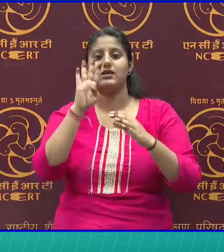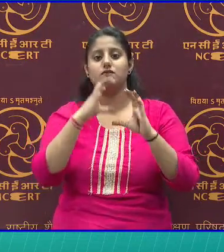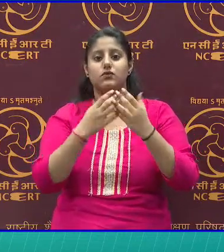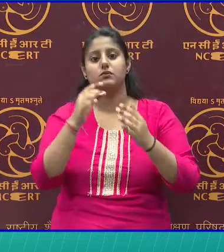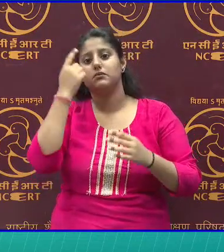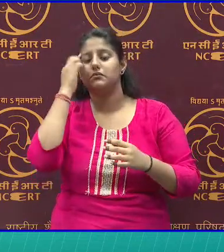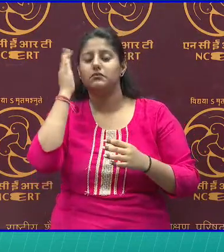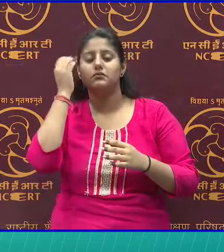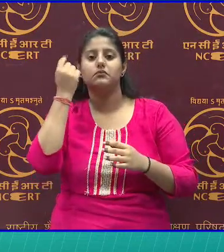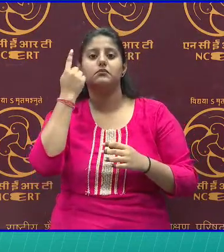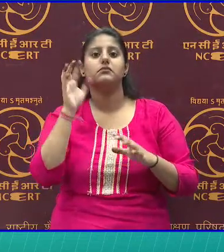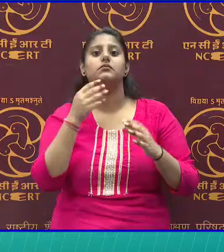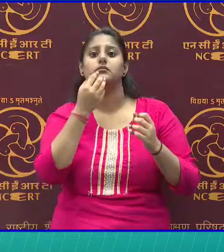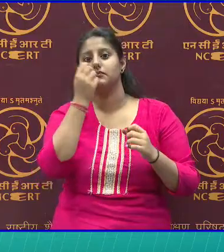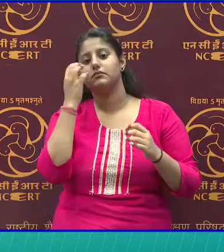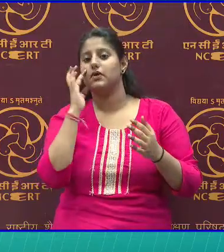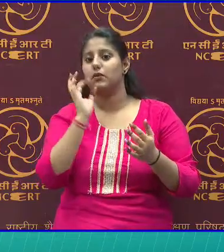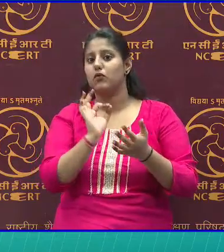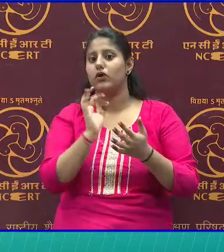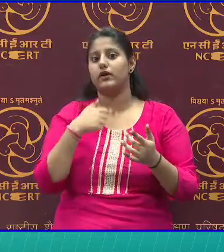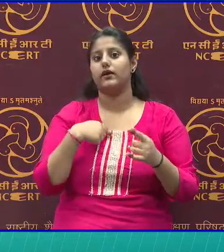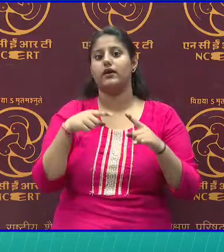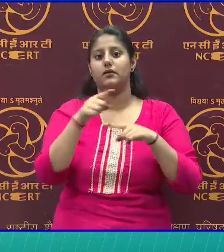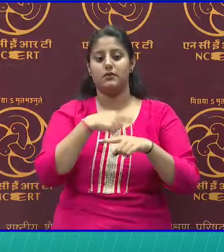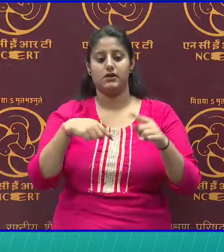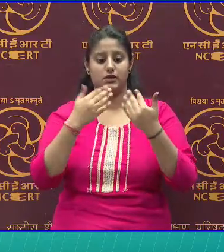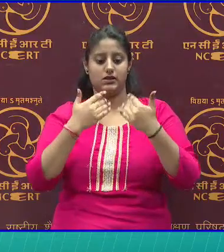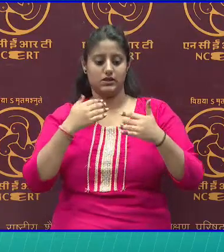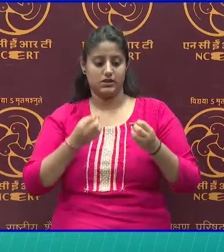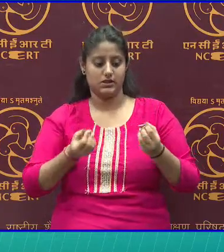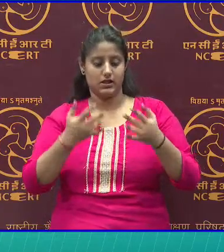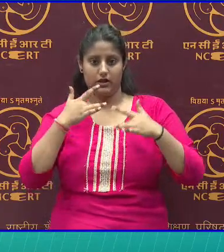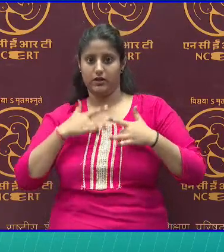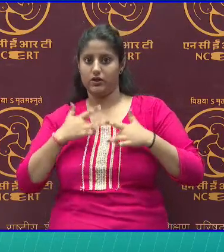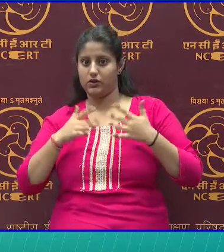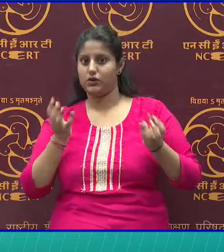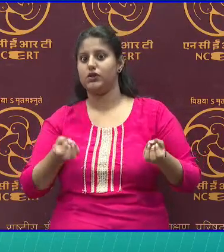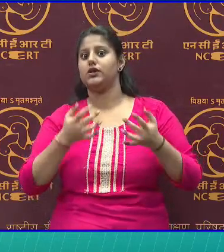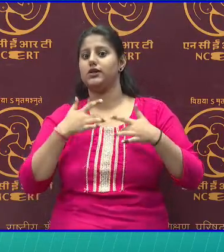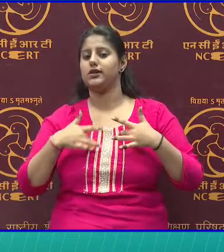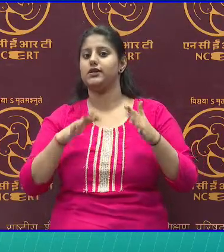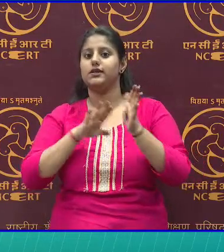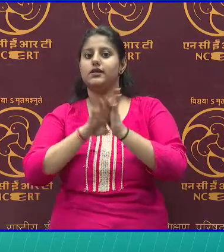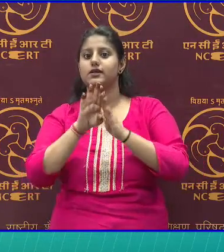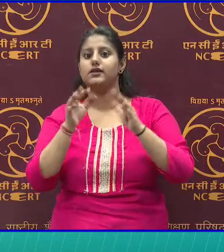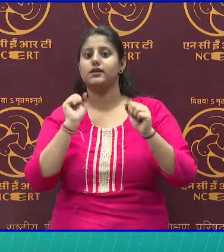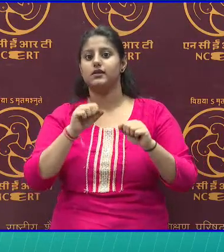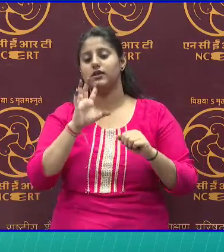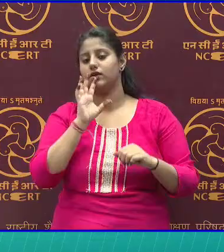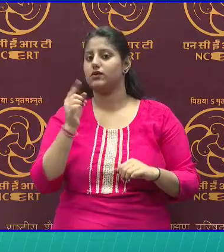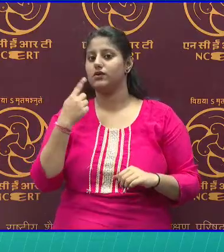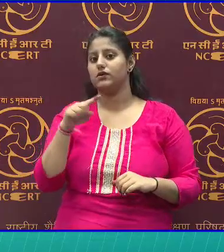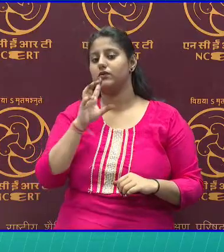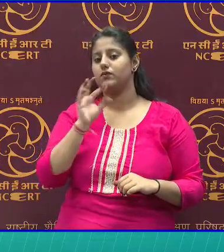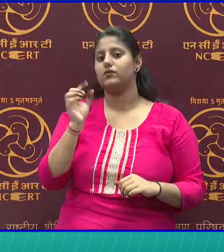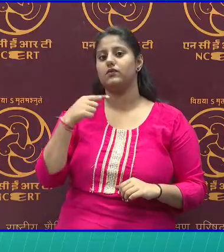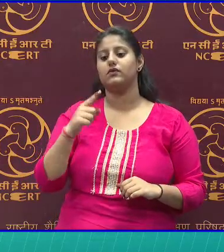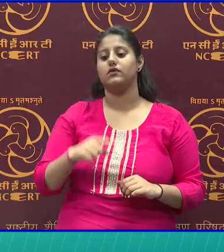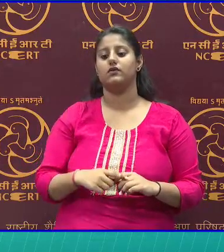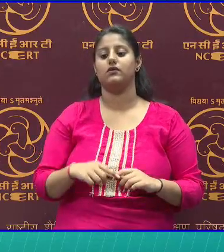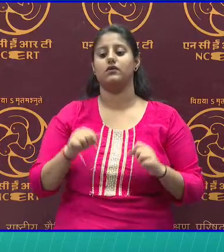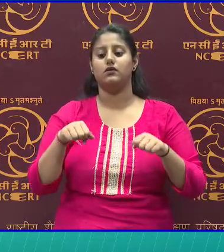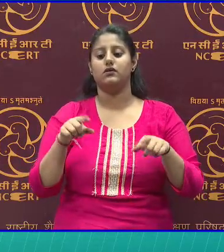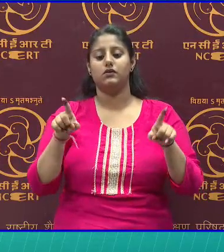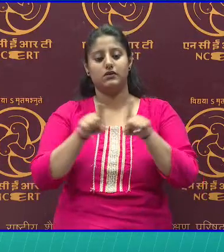higher grades they observing, start getting curious, and Yes, start getting ready exactly. for what is to come in. Yeah, exactly. Classes. So yeah, this is